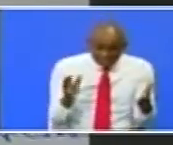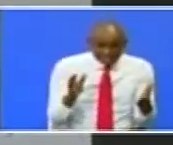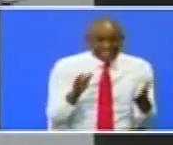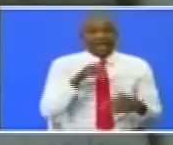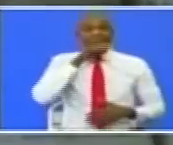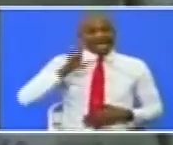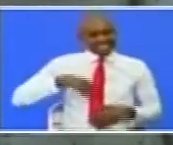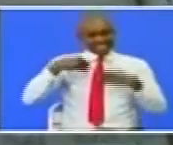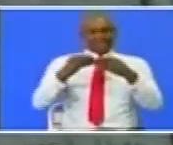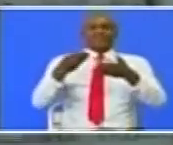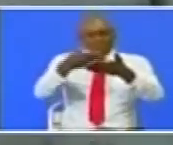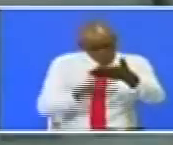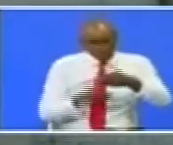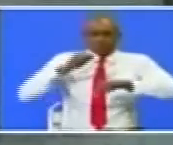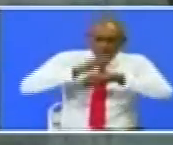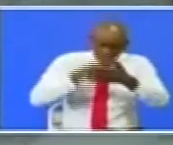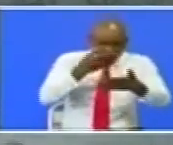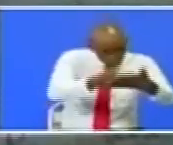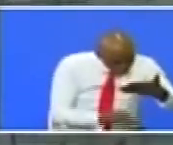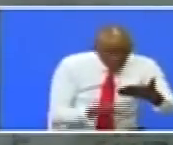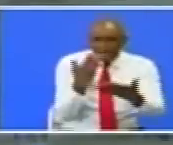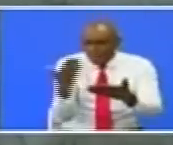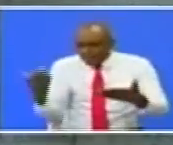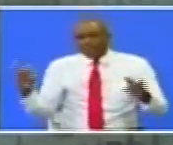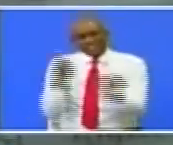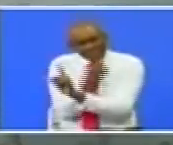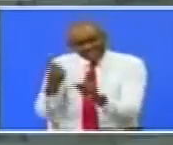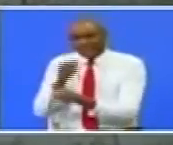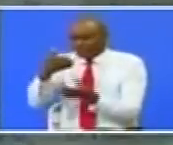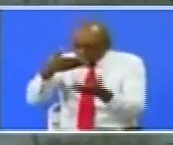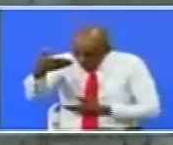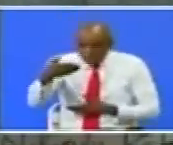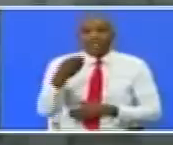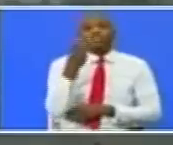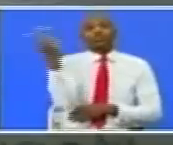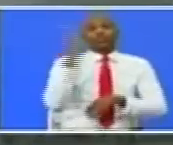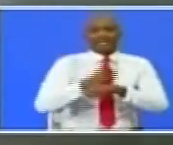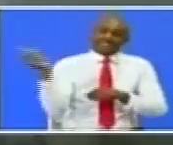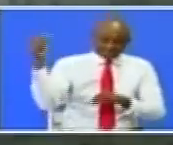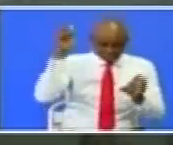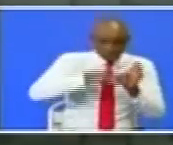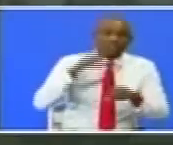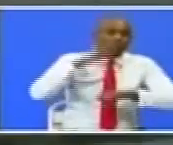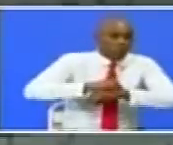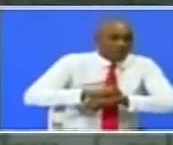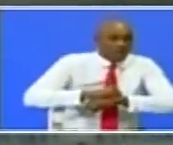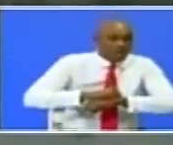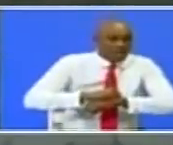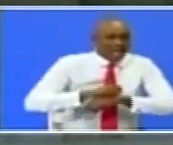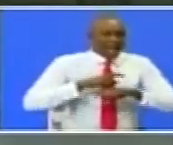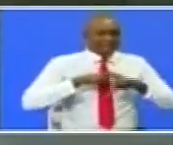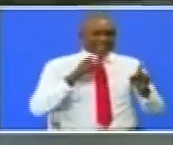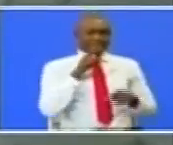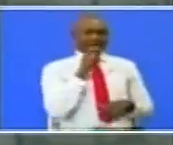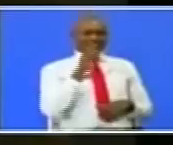parents were given the fee structure, school requirement documents, and asked to report in 2 days. Elijah's mom tells us